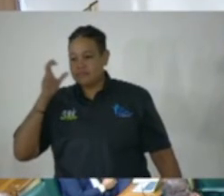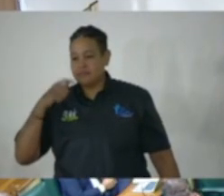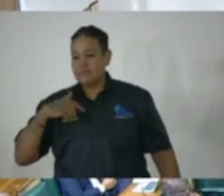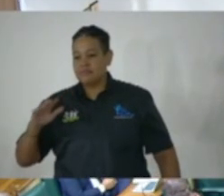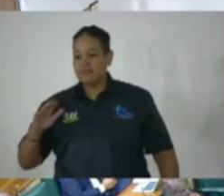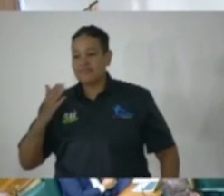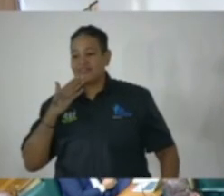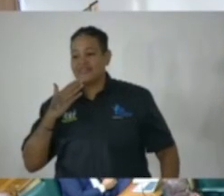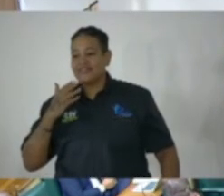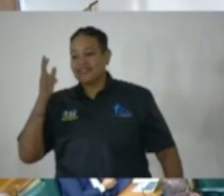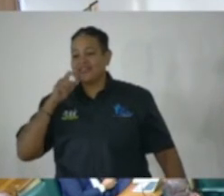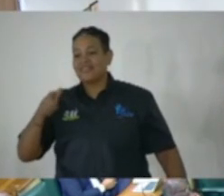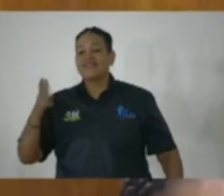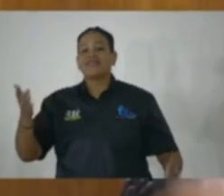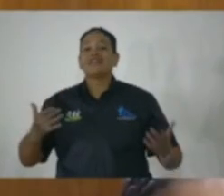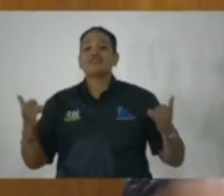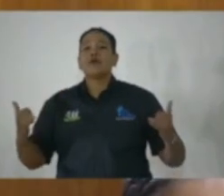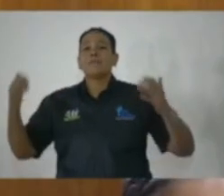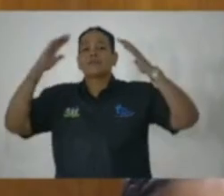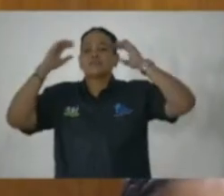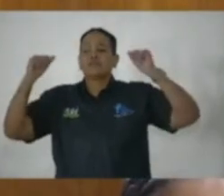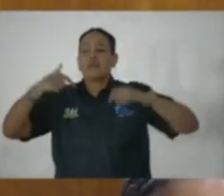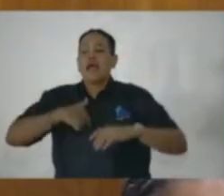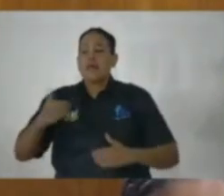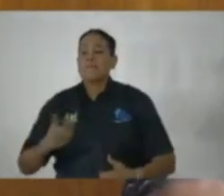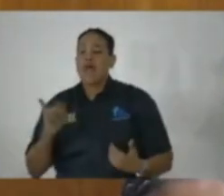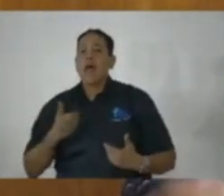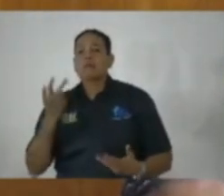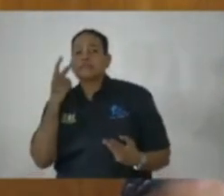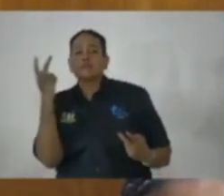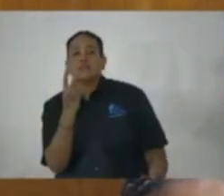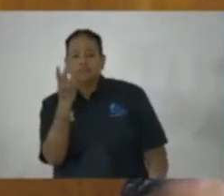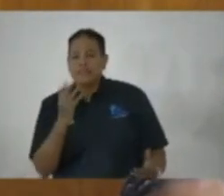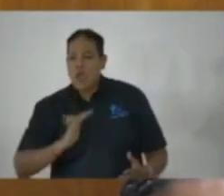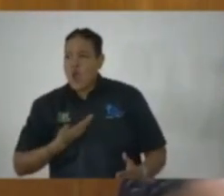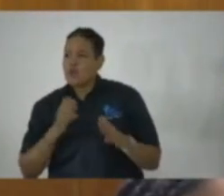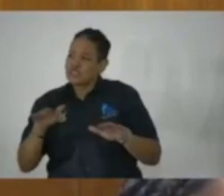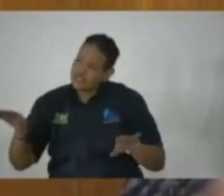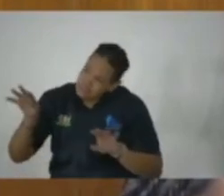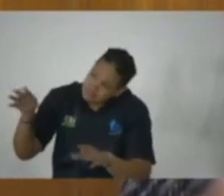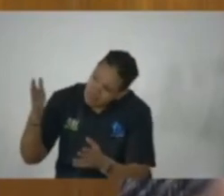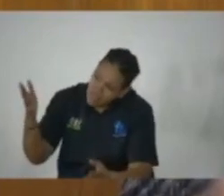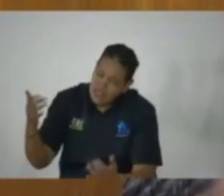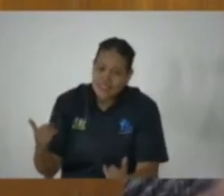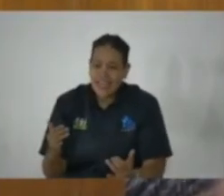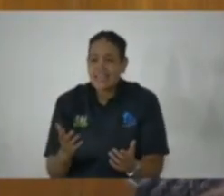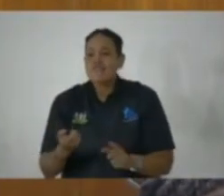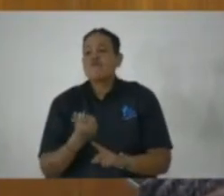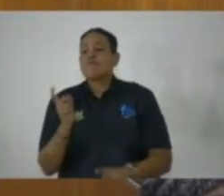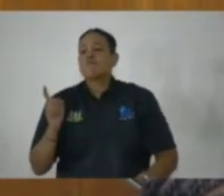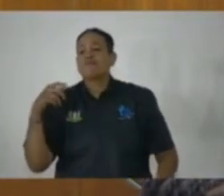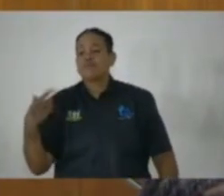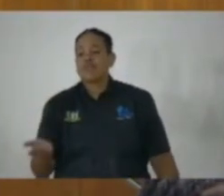you. Mr. President, I am so happy to see our children here from